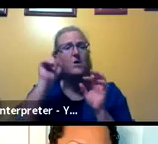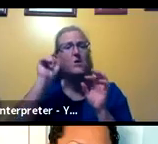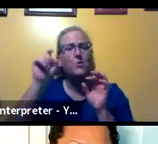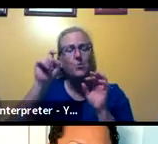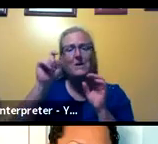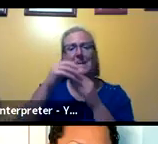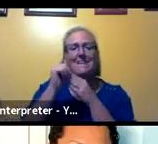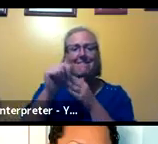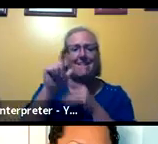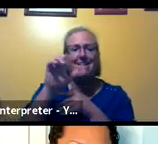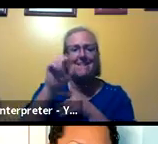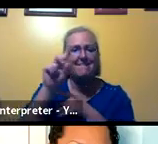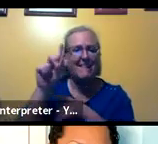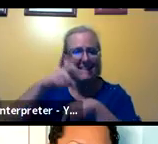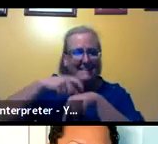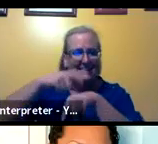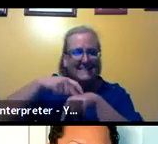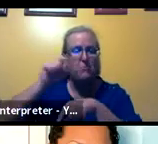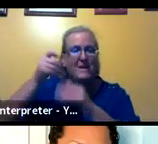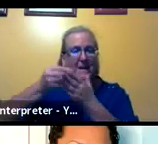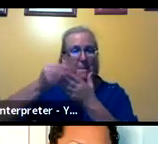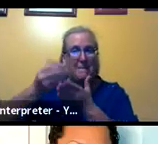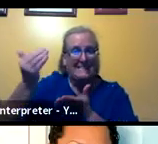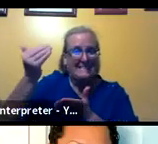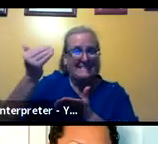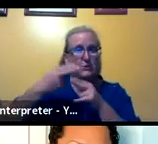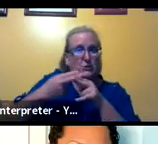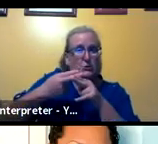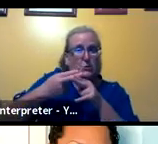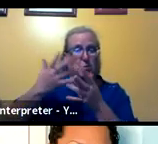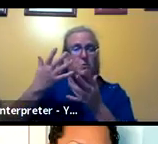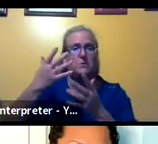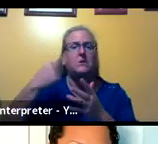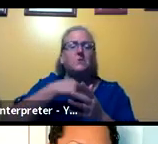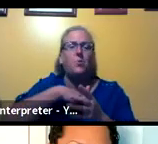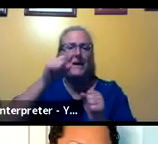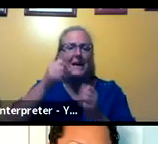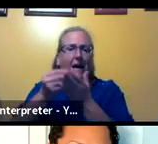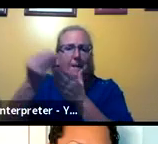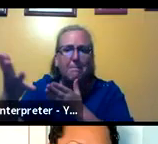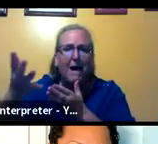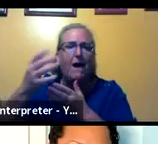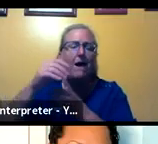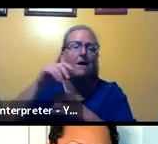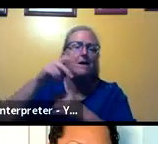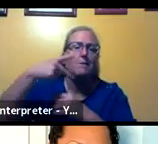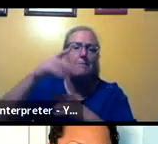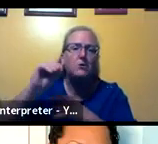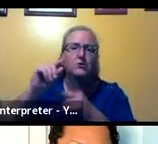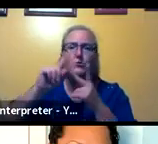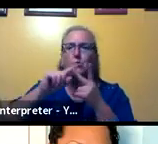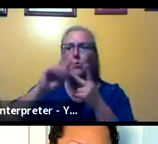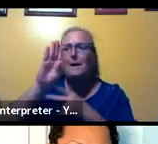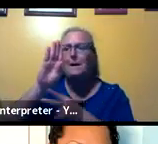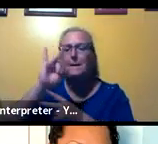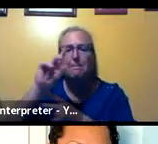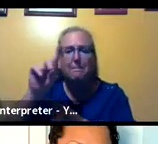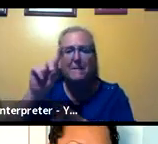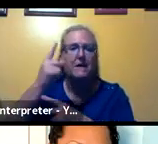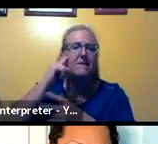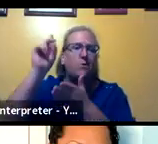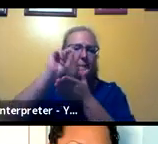to get the money sooner so that we can encumber purchase orders. We can do our bids for design